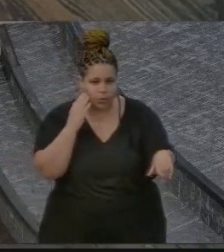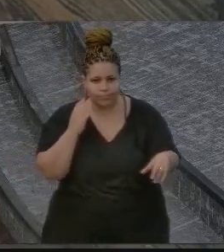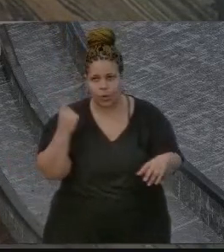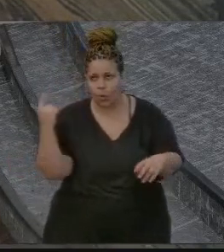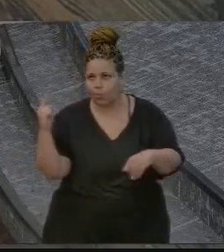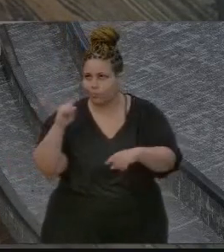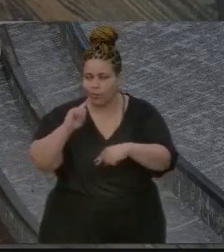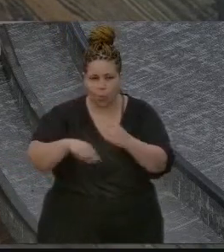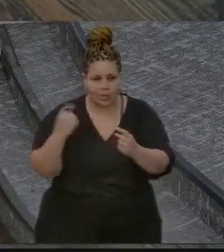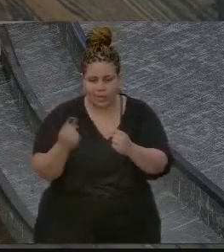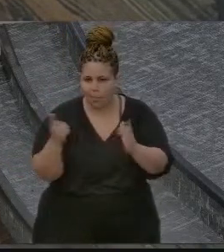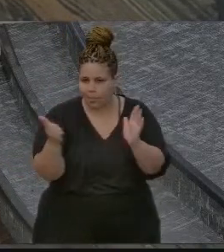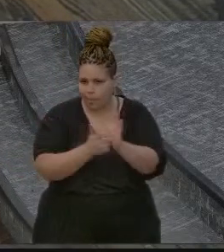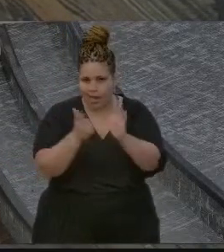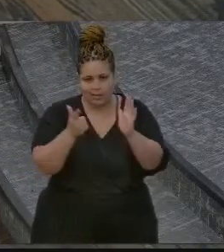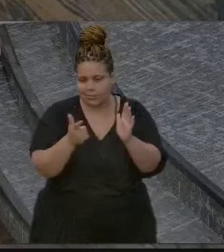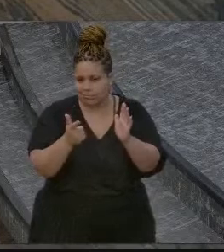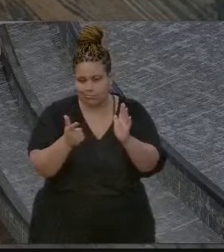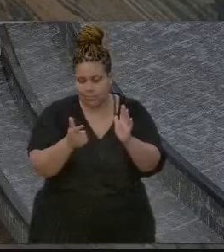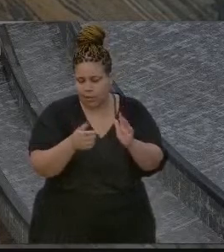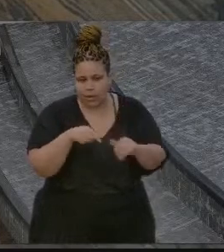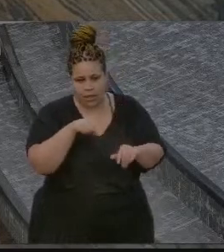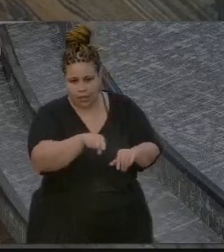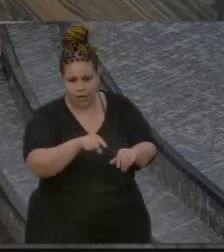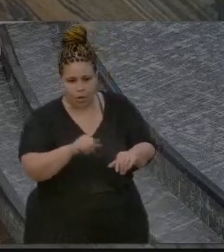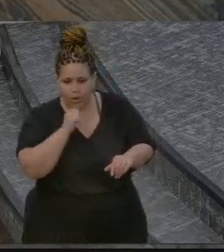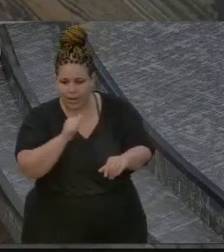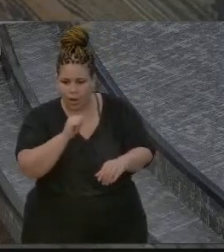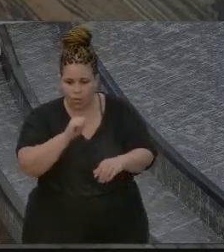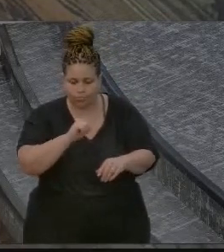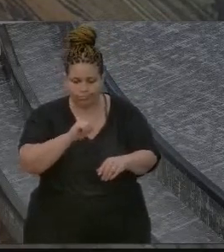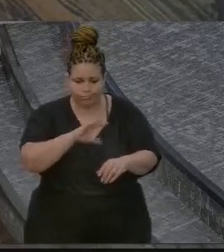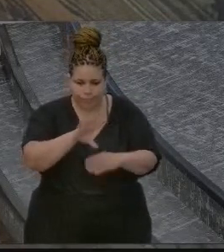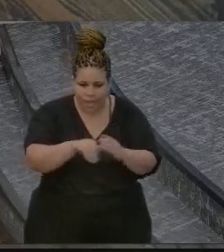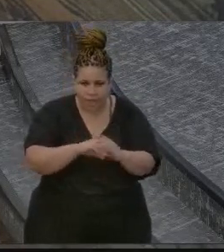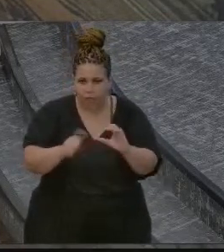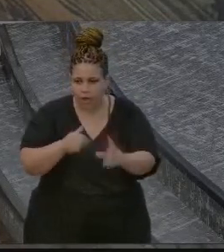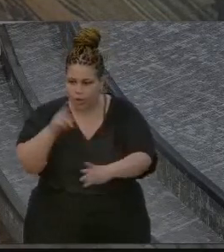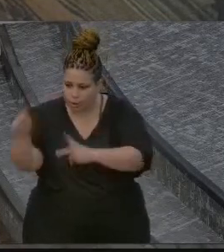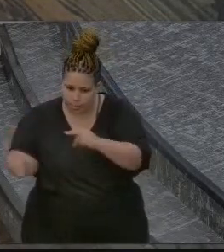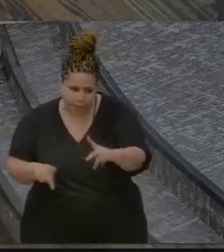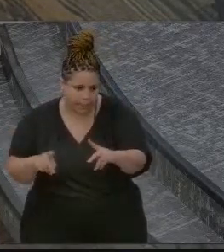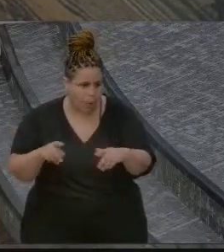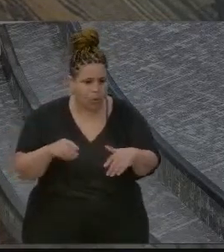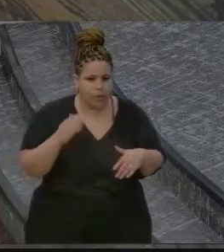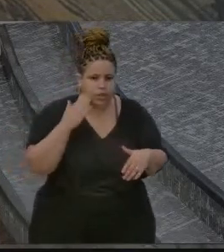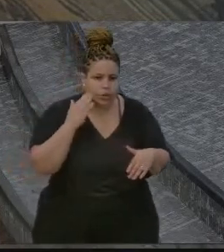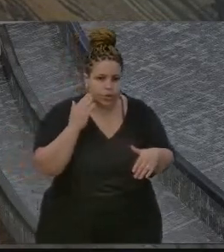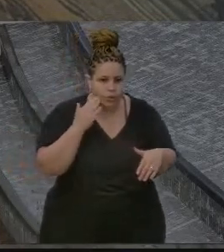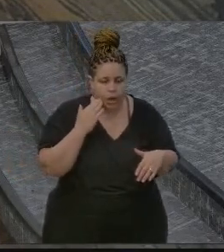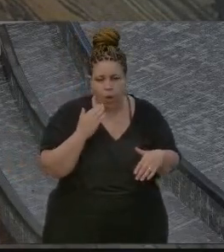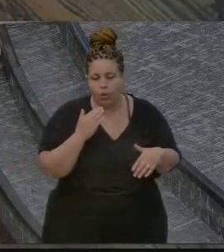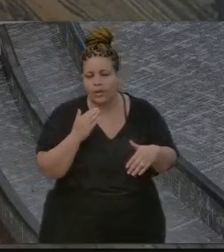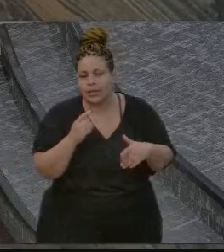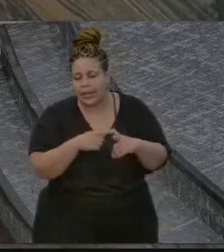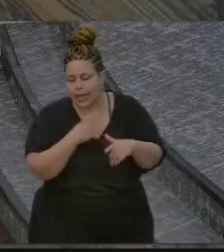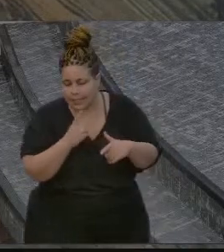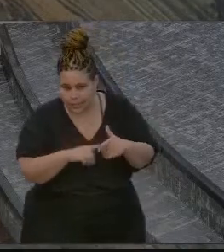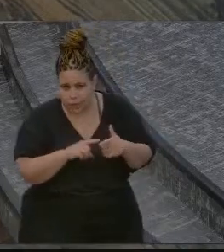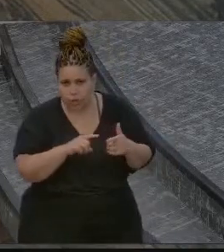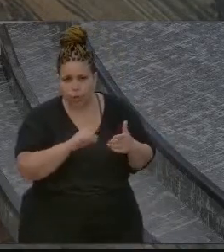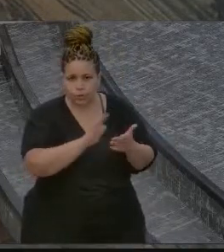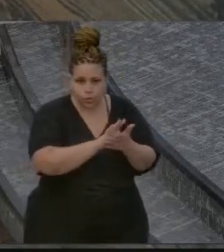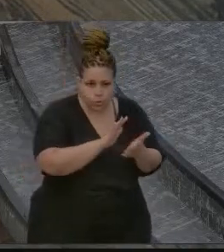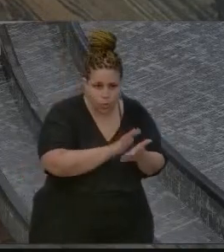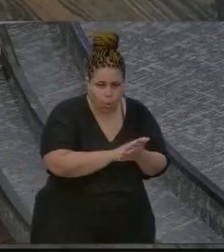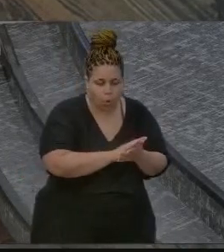involved, and we don't get the civilians involved until the situation, the school or whatever campus we're at, is all